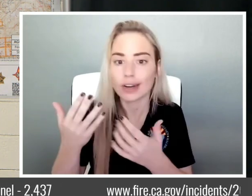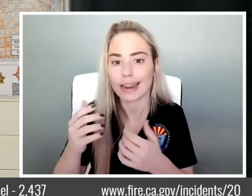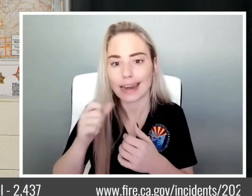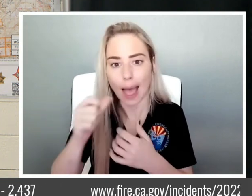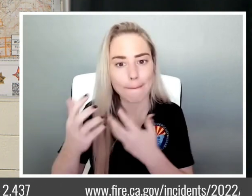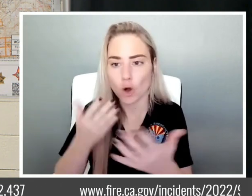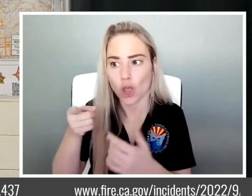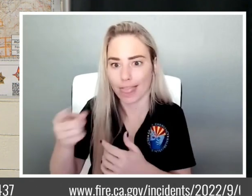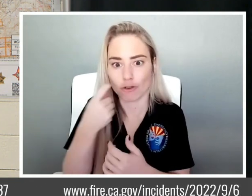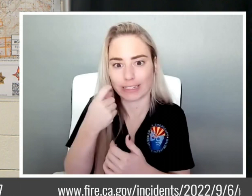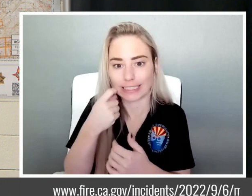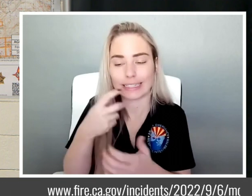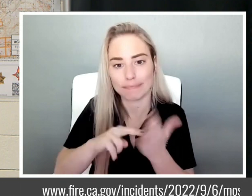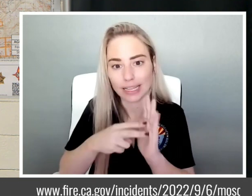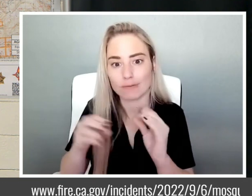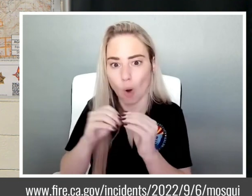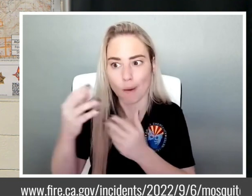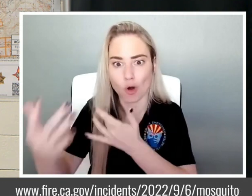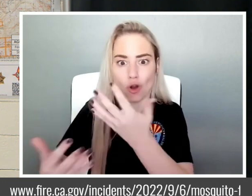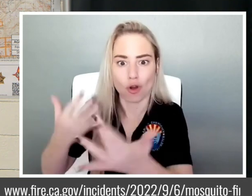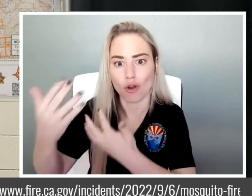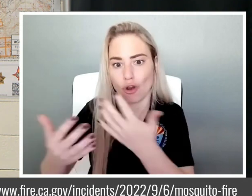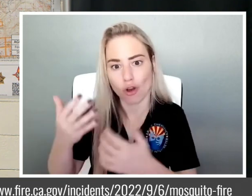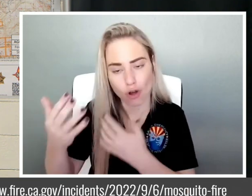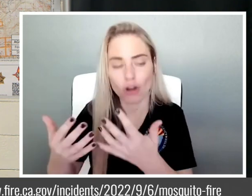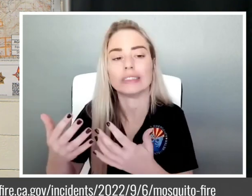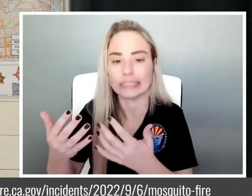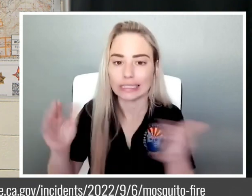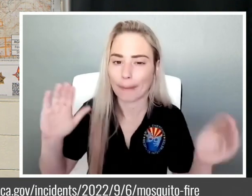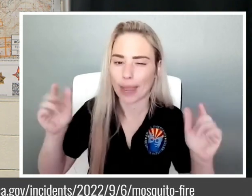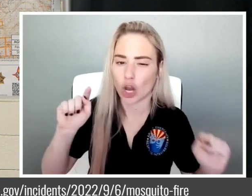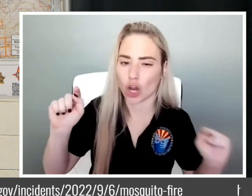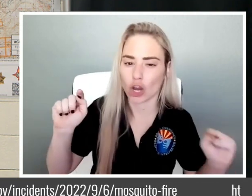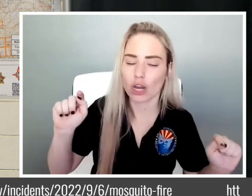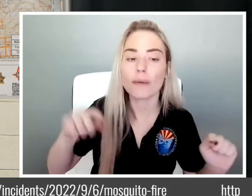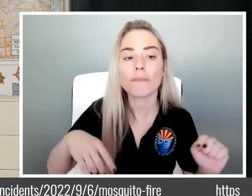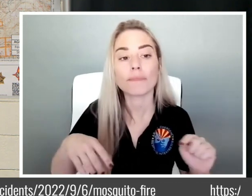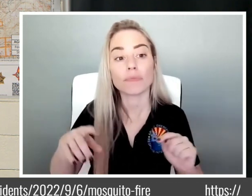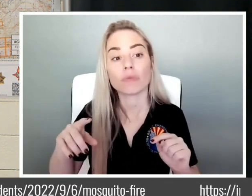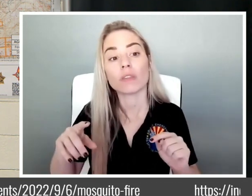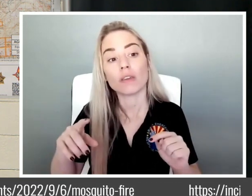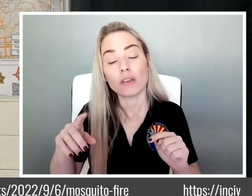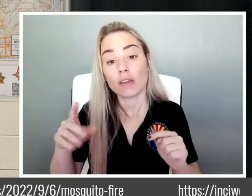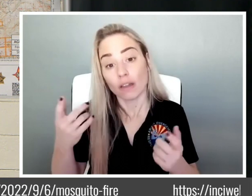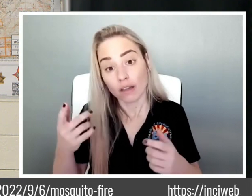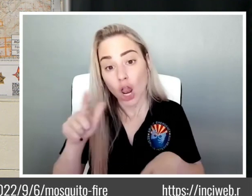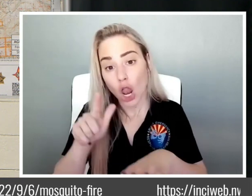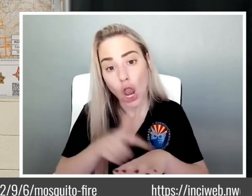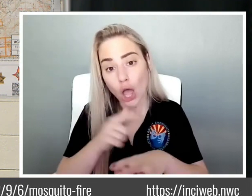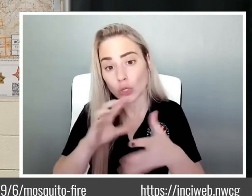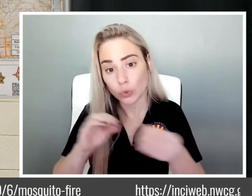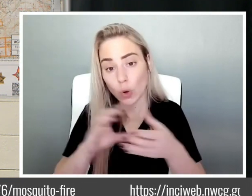that area. We got folks in there as that stuff pops up to work that. The long story right now is this